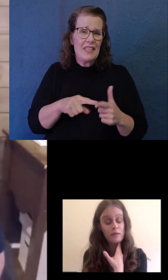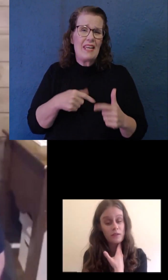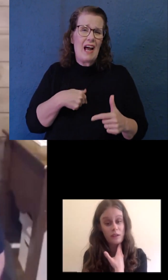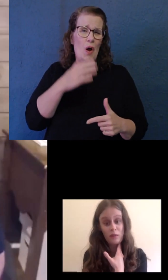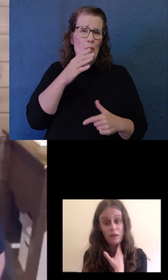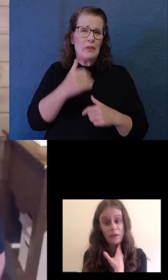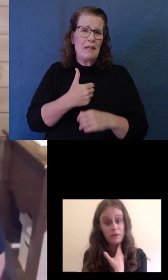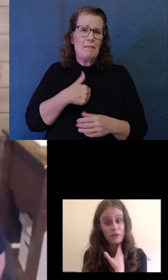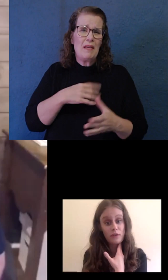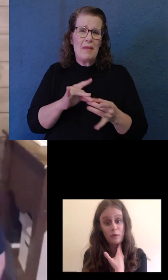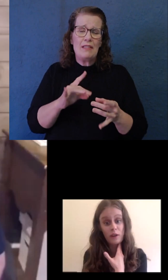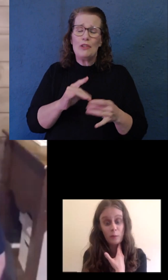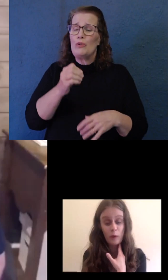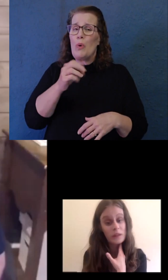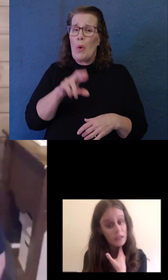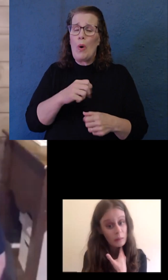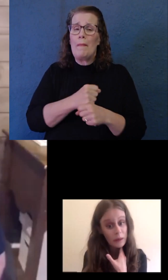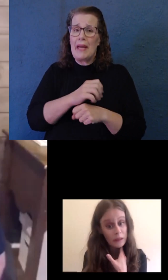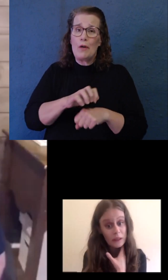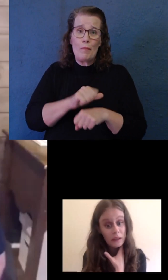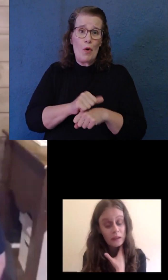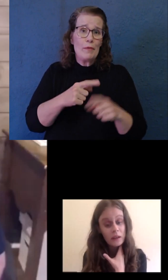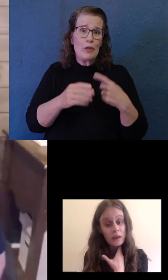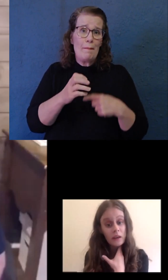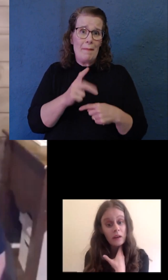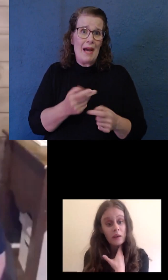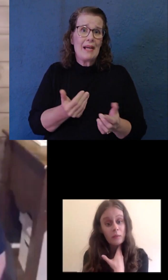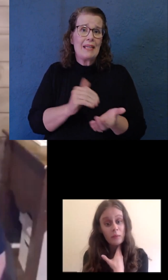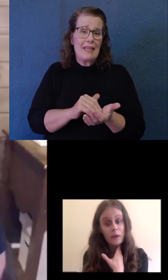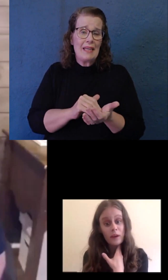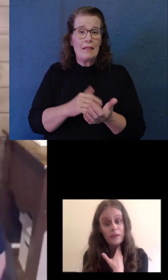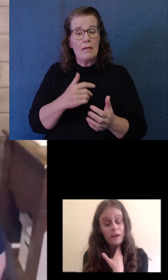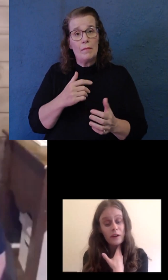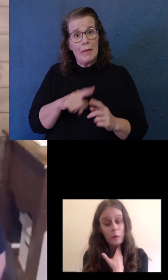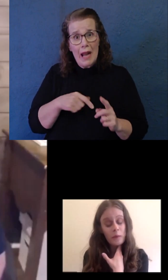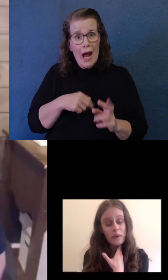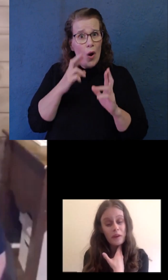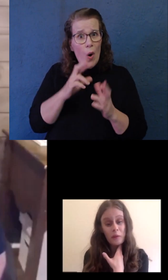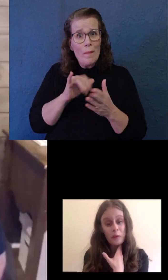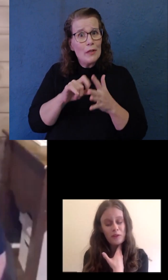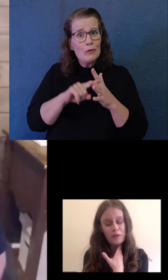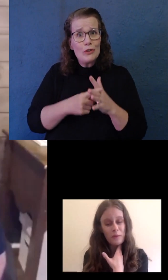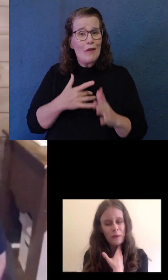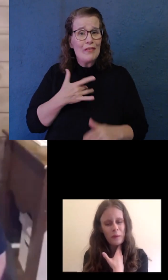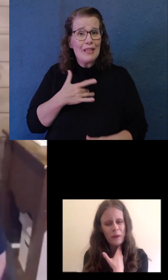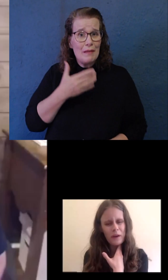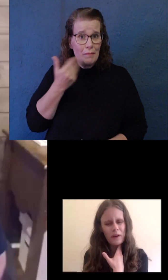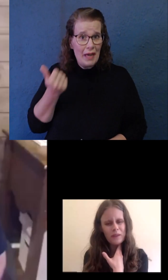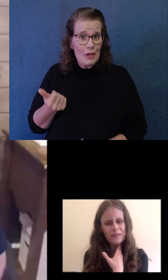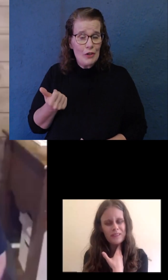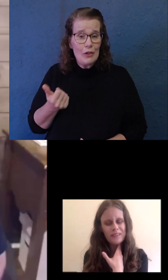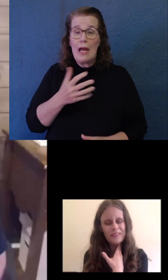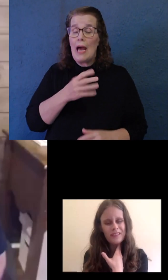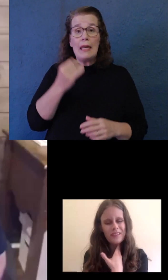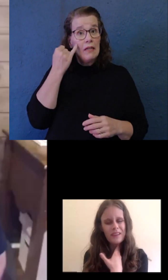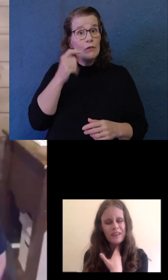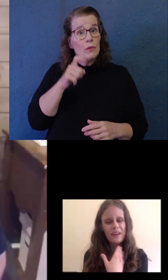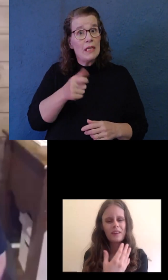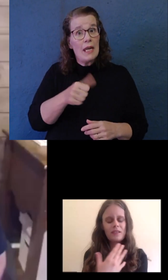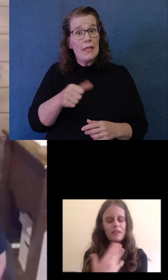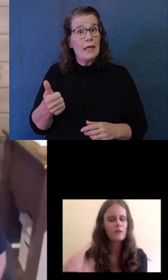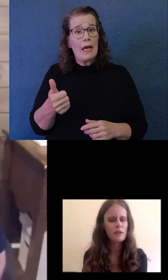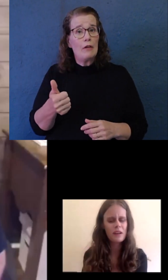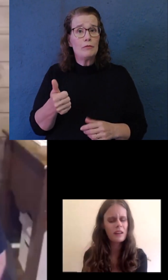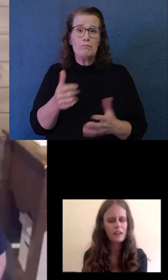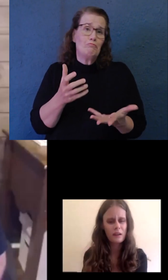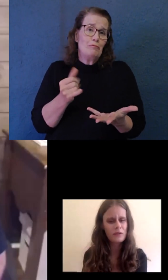please either send me a message or make an appointment to come back in. But I hope that you start feeling better.